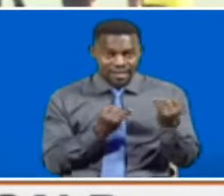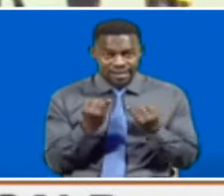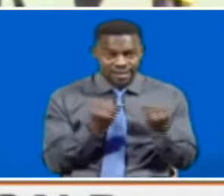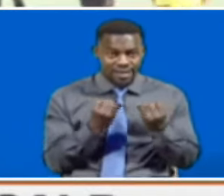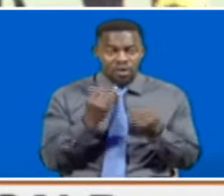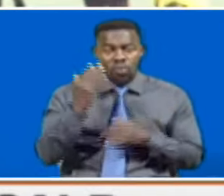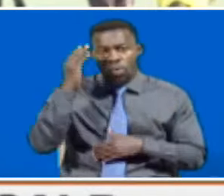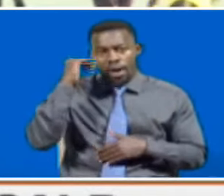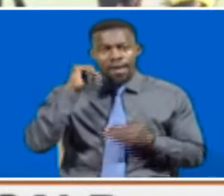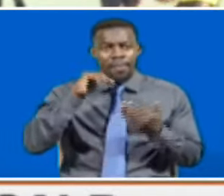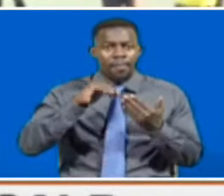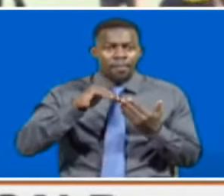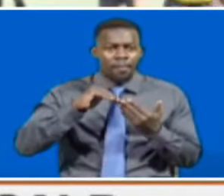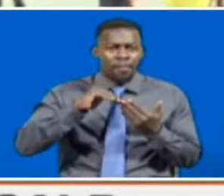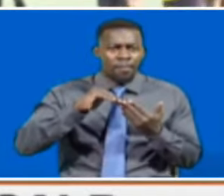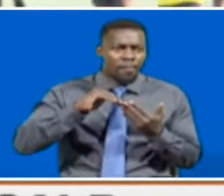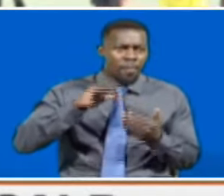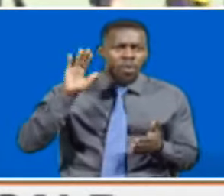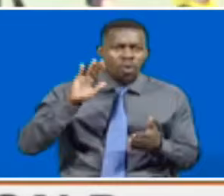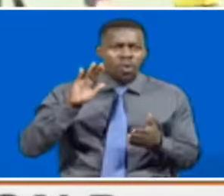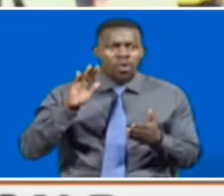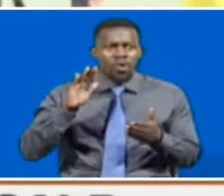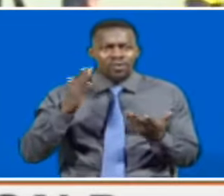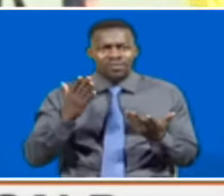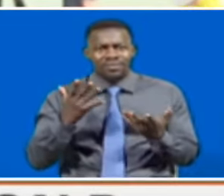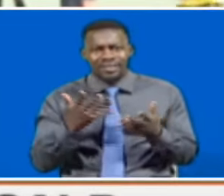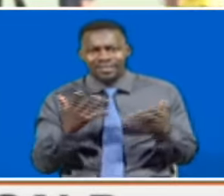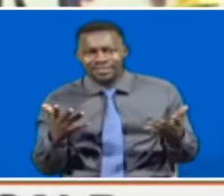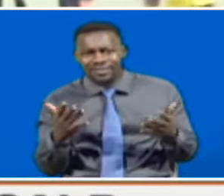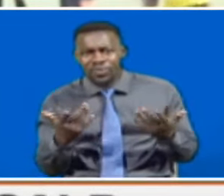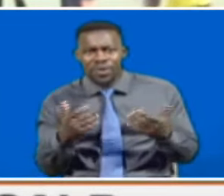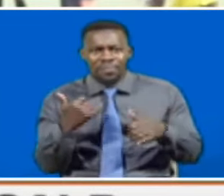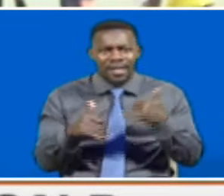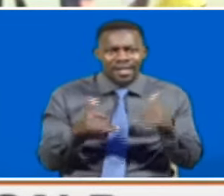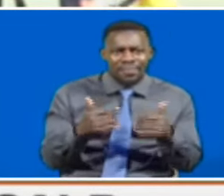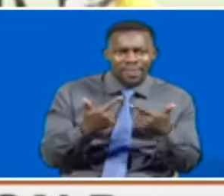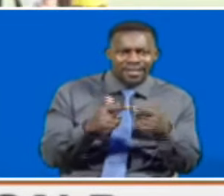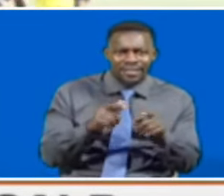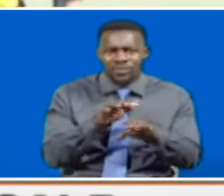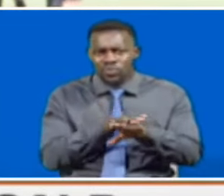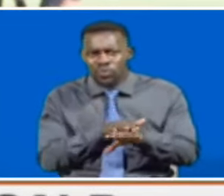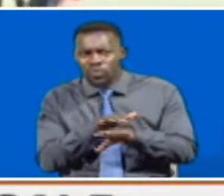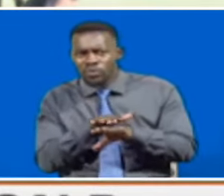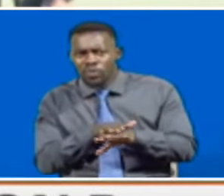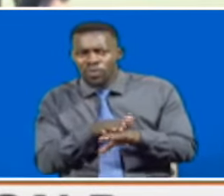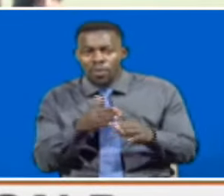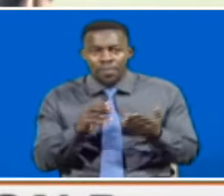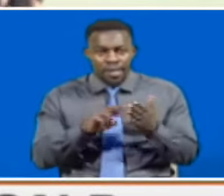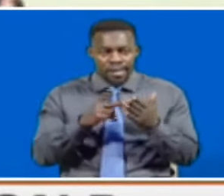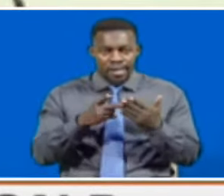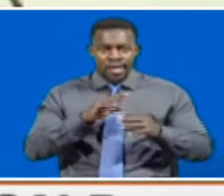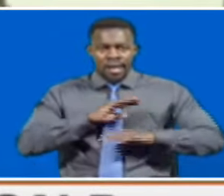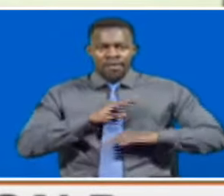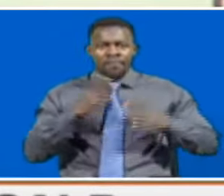Due most of the last Saturday kutuna lose ball kwa contact, kwa breakdowns mob. So yondo tunaanza kwa